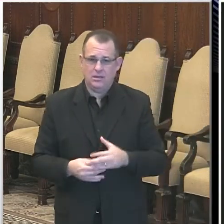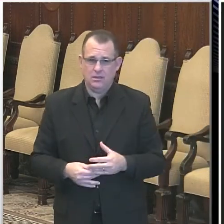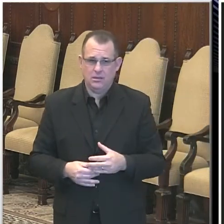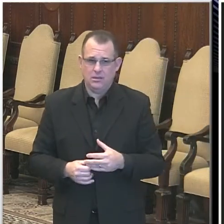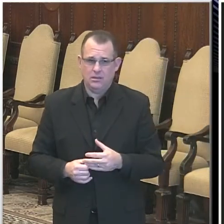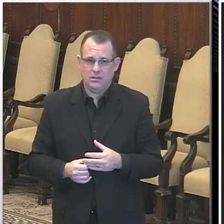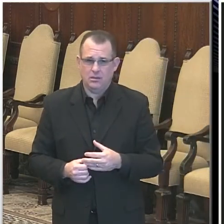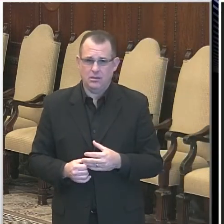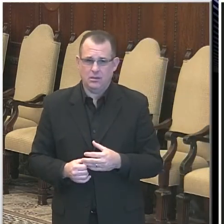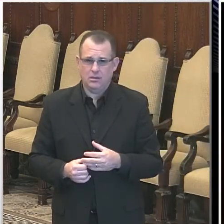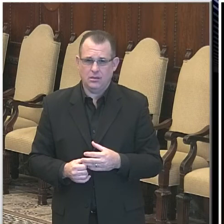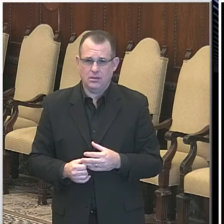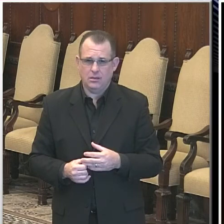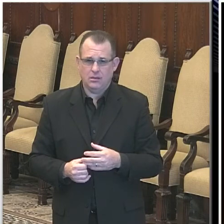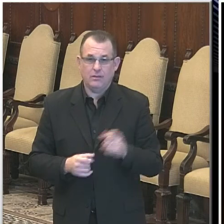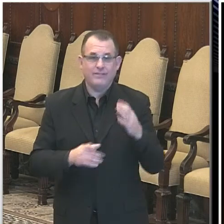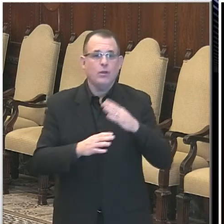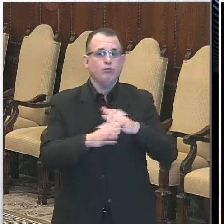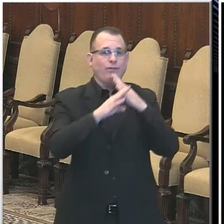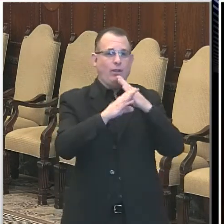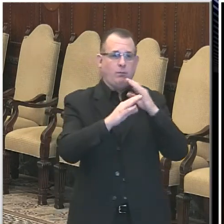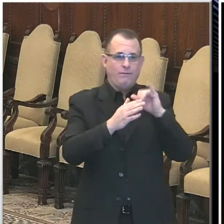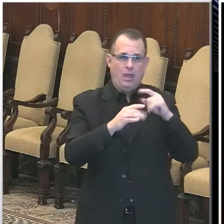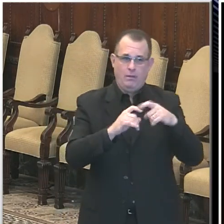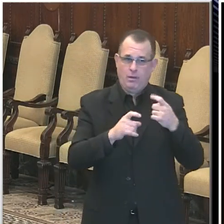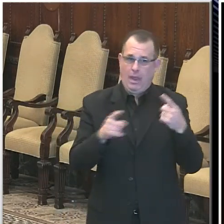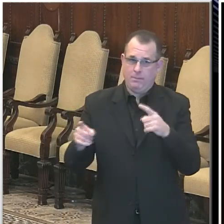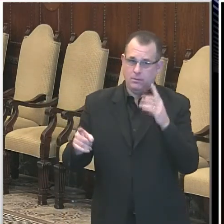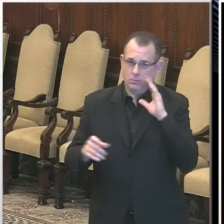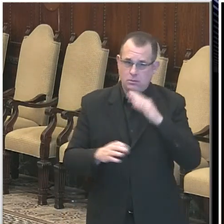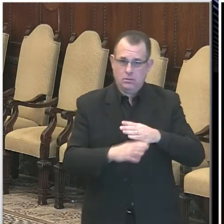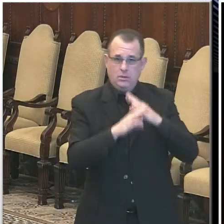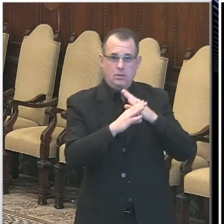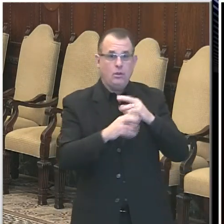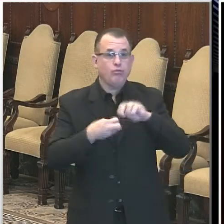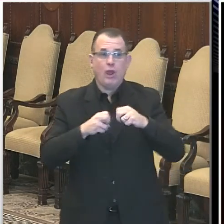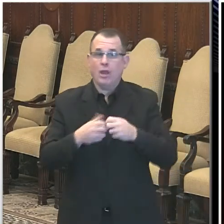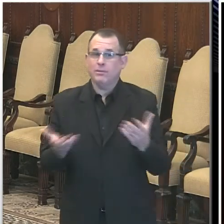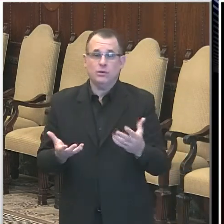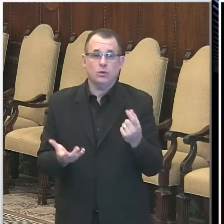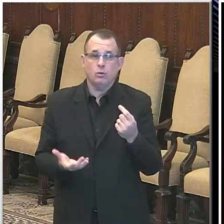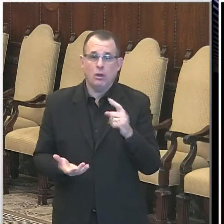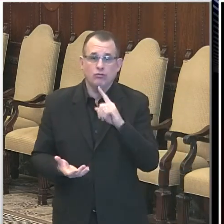keep that from happening. The problem here is that from